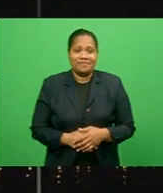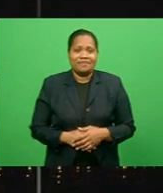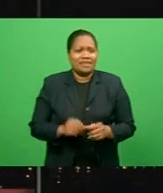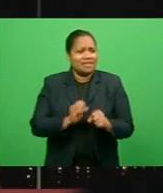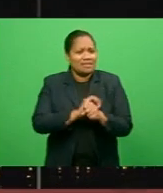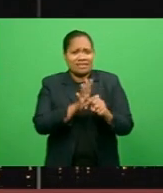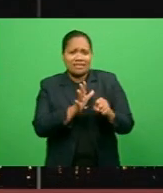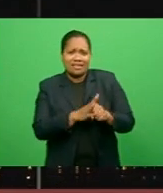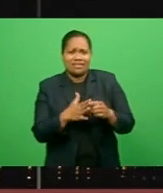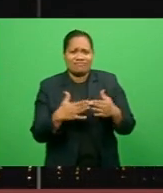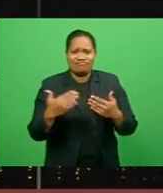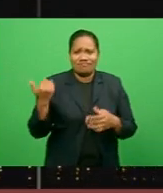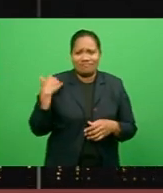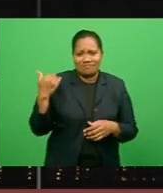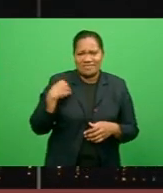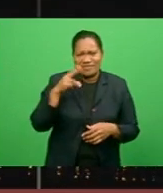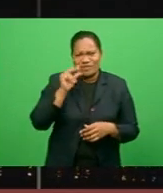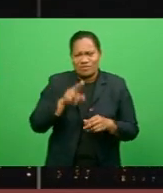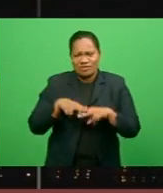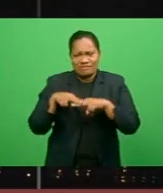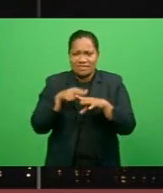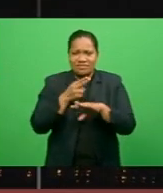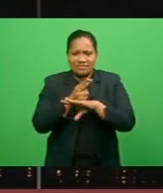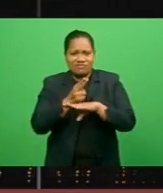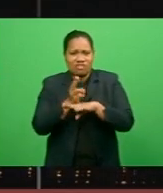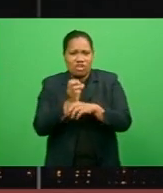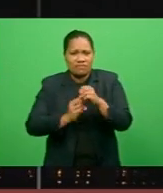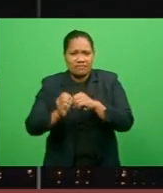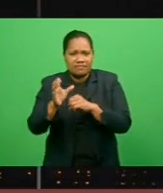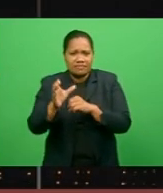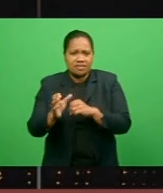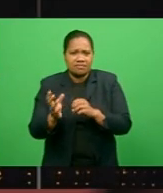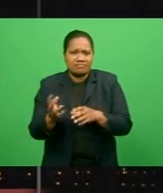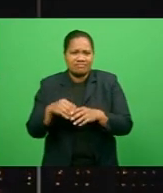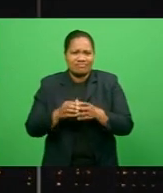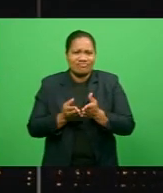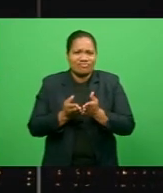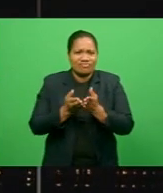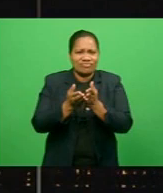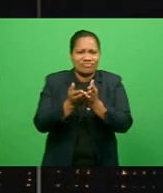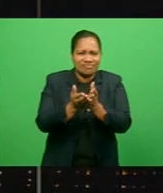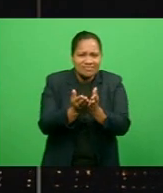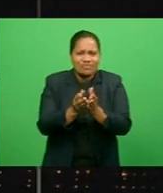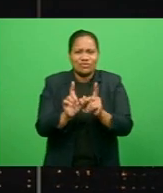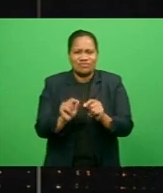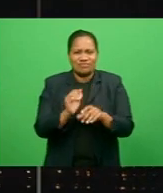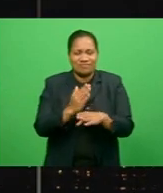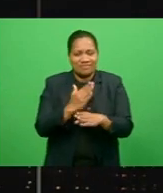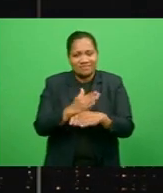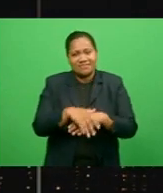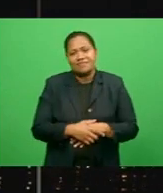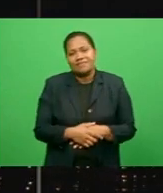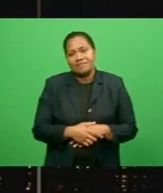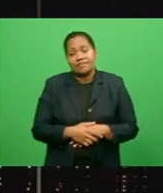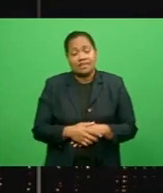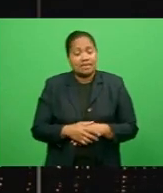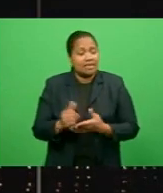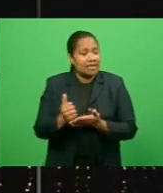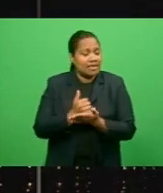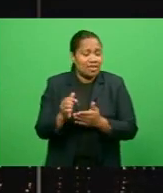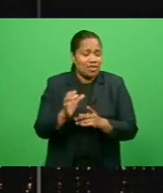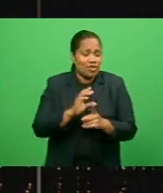COVID-19 has affected the ability of Fiji Navy officers boarding vessels and carrying out surveillance operations. Acting Commander